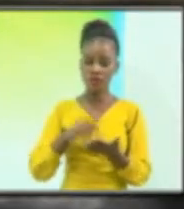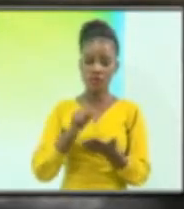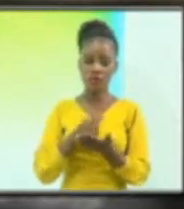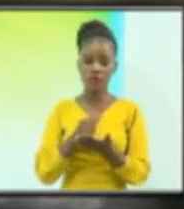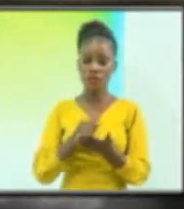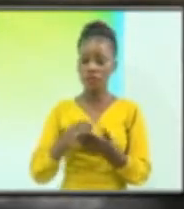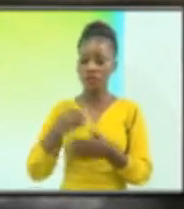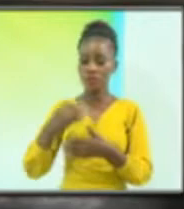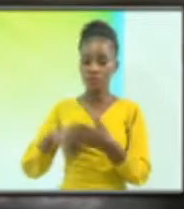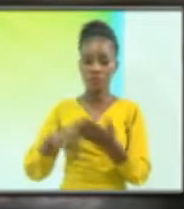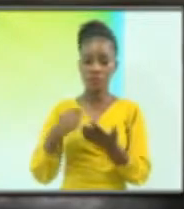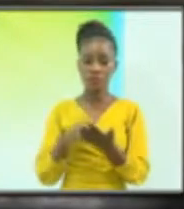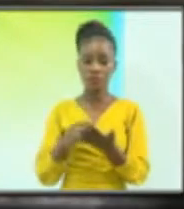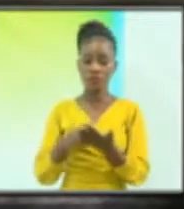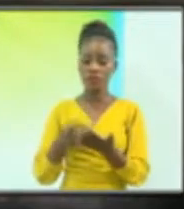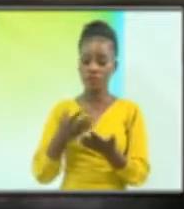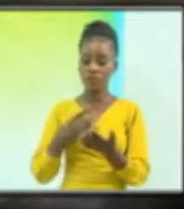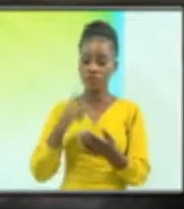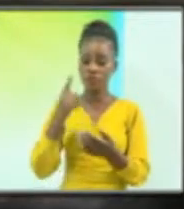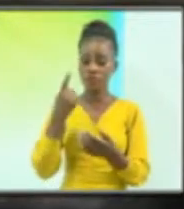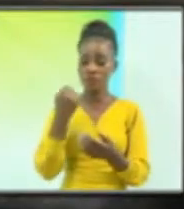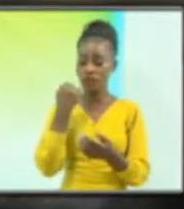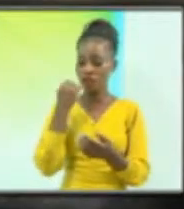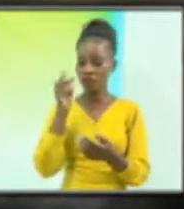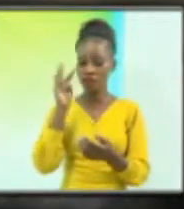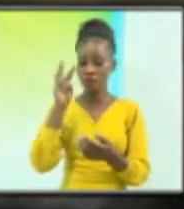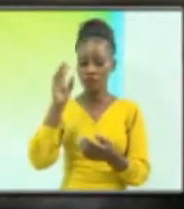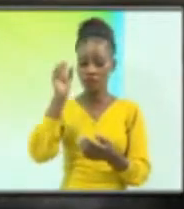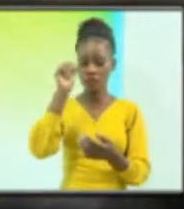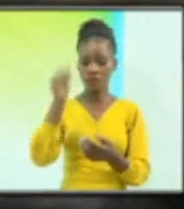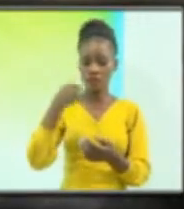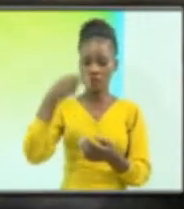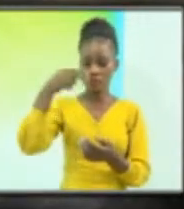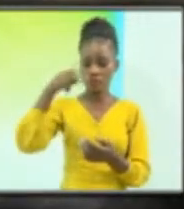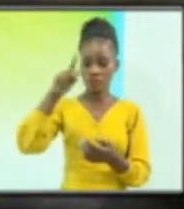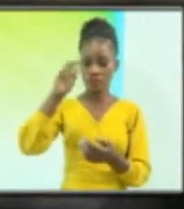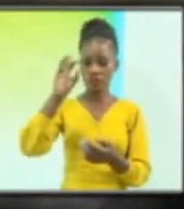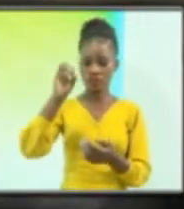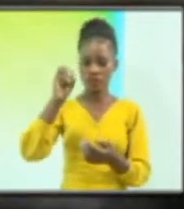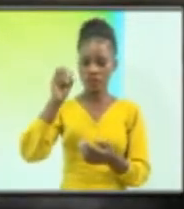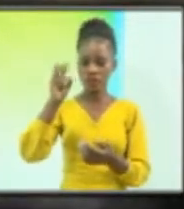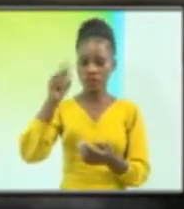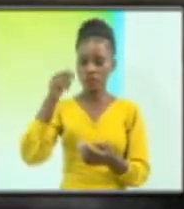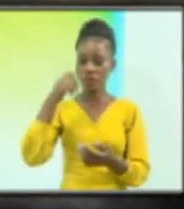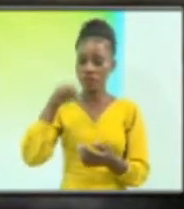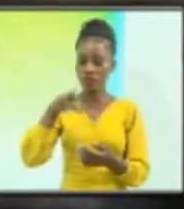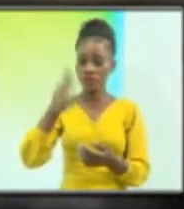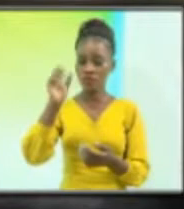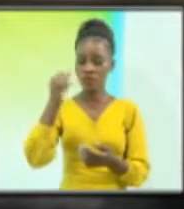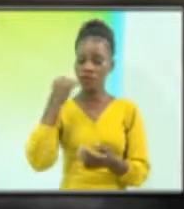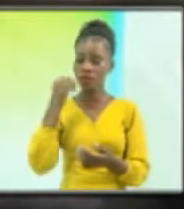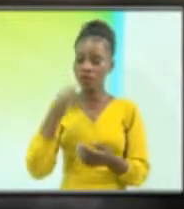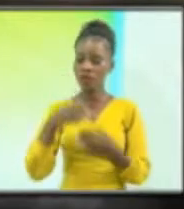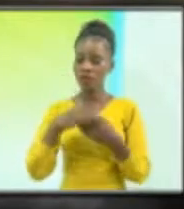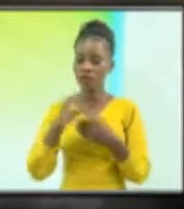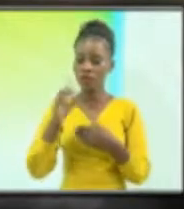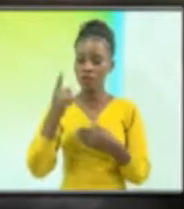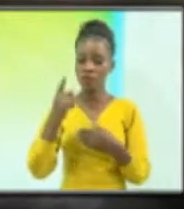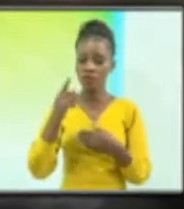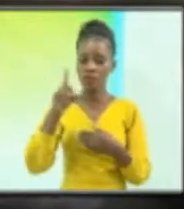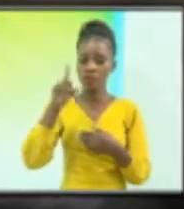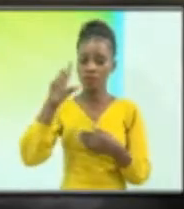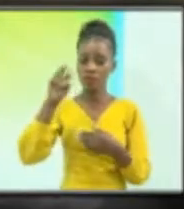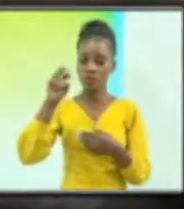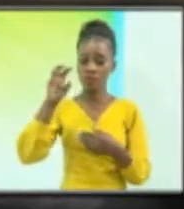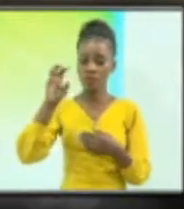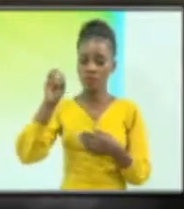Uganda. We have opened one in Washington, so we have solved the problem in the US. We have opened in London for that